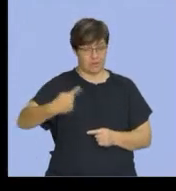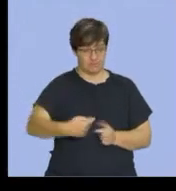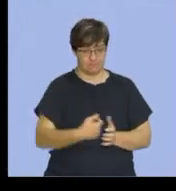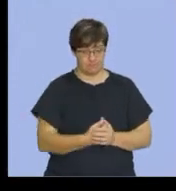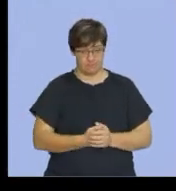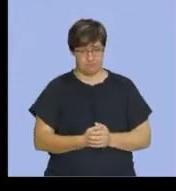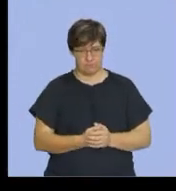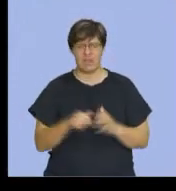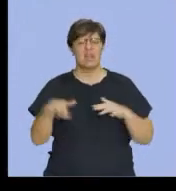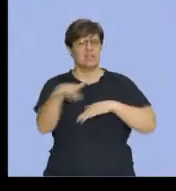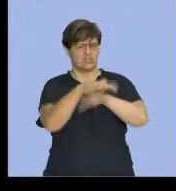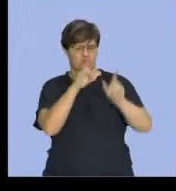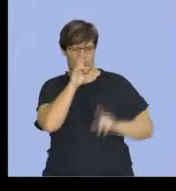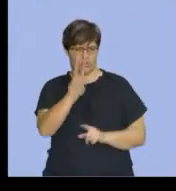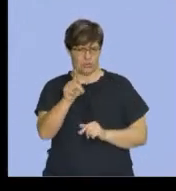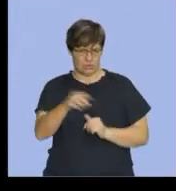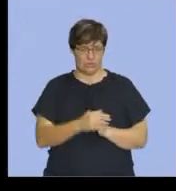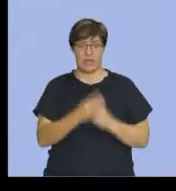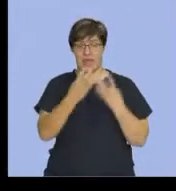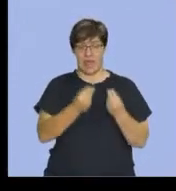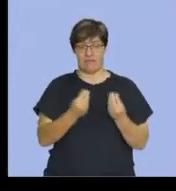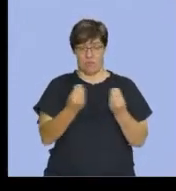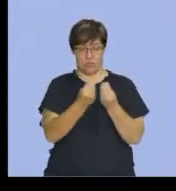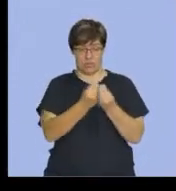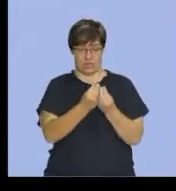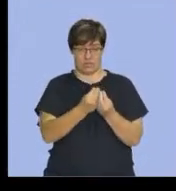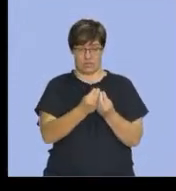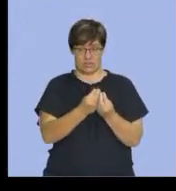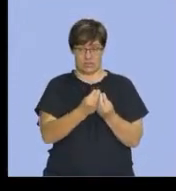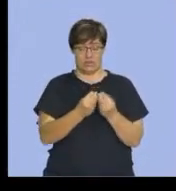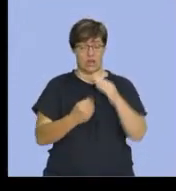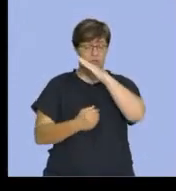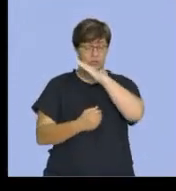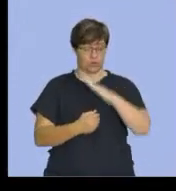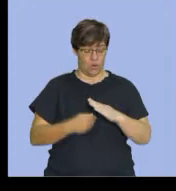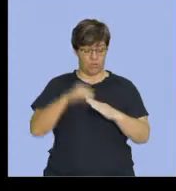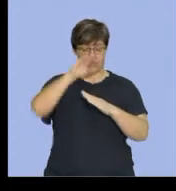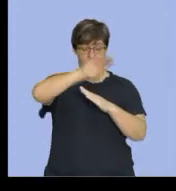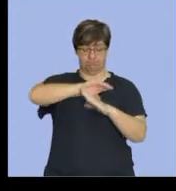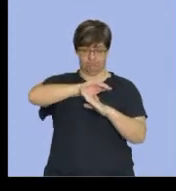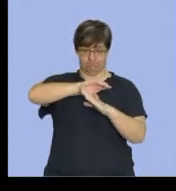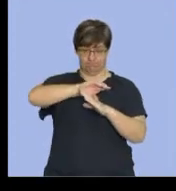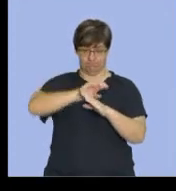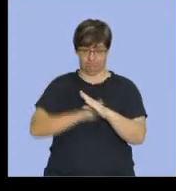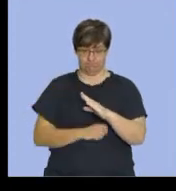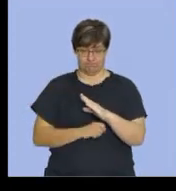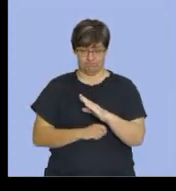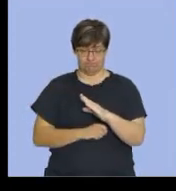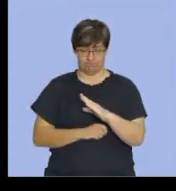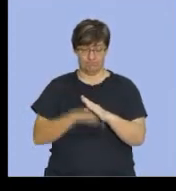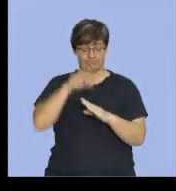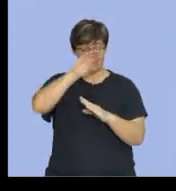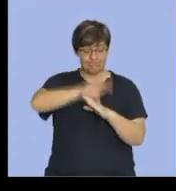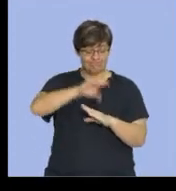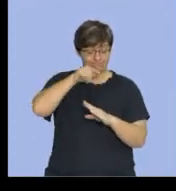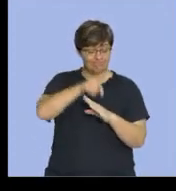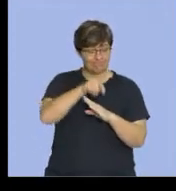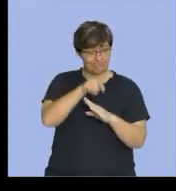the situation. We have an object on a slope, okay? This